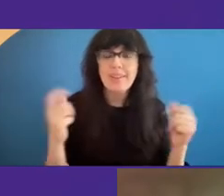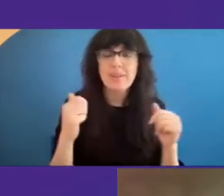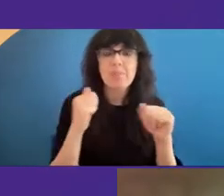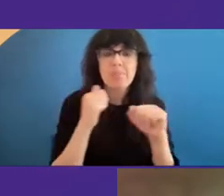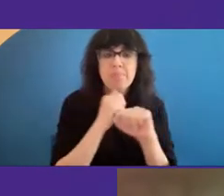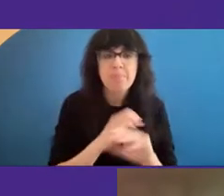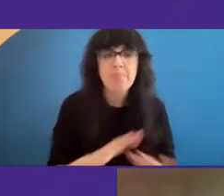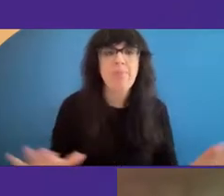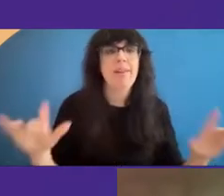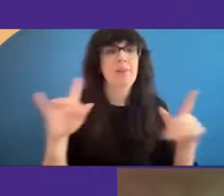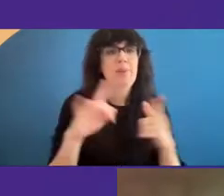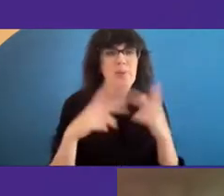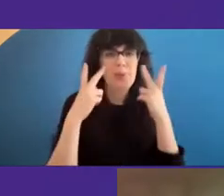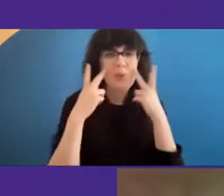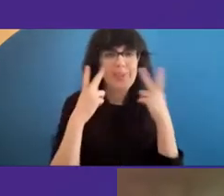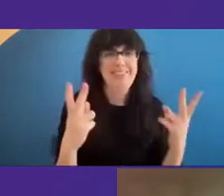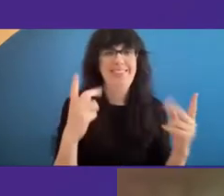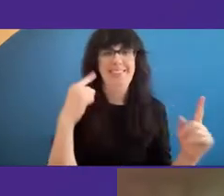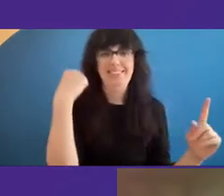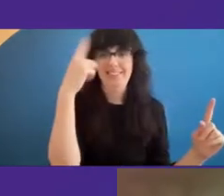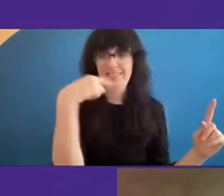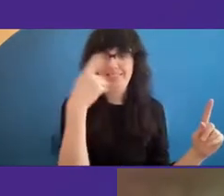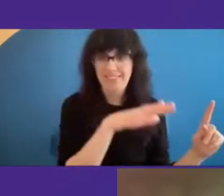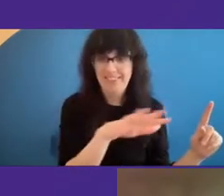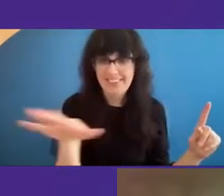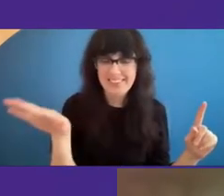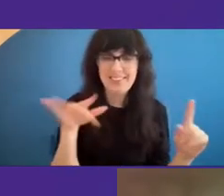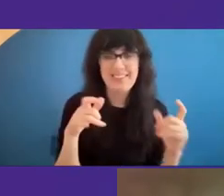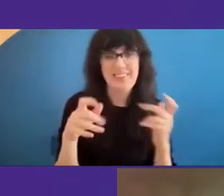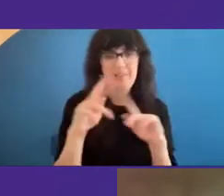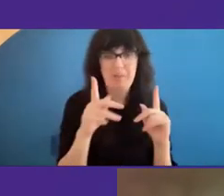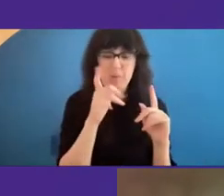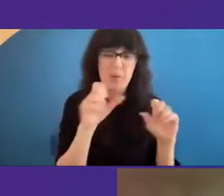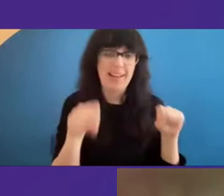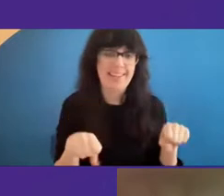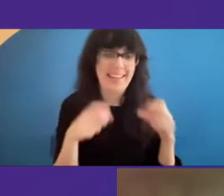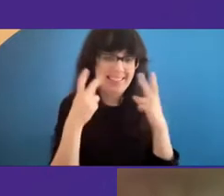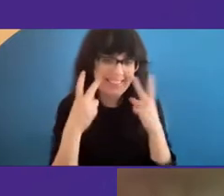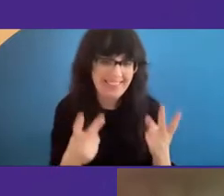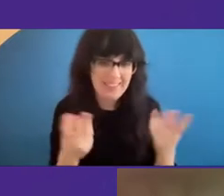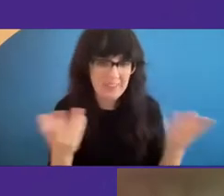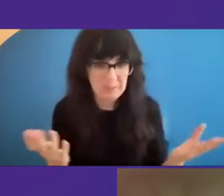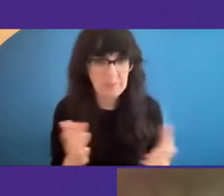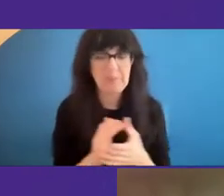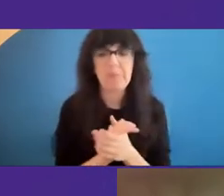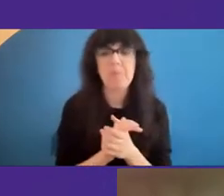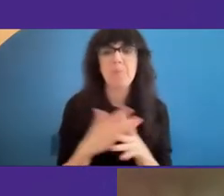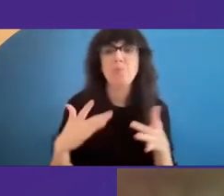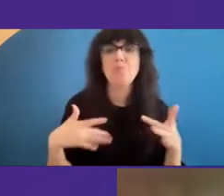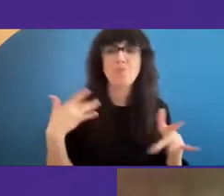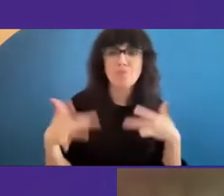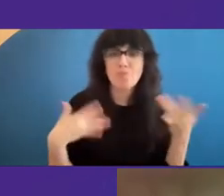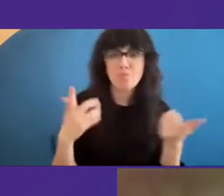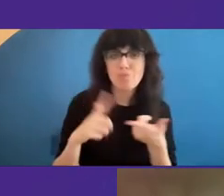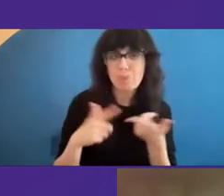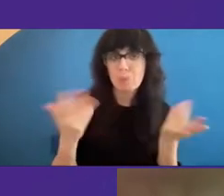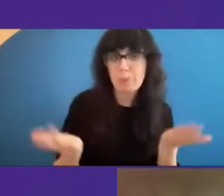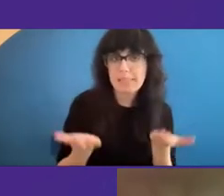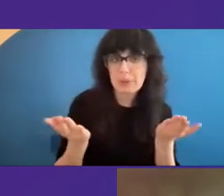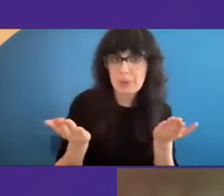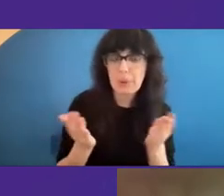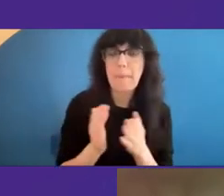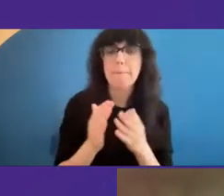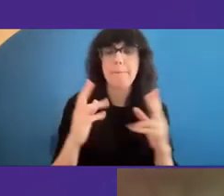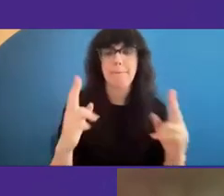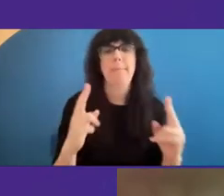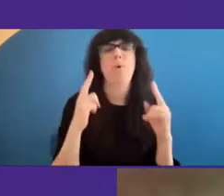see your faces, at least the people that I can see here. I'm excited and